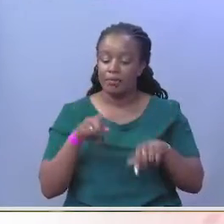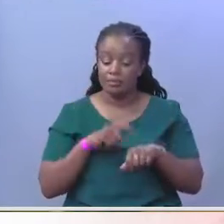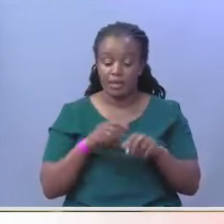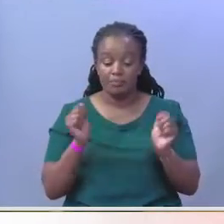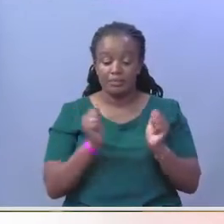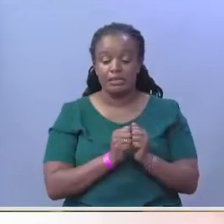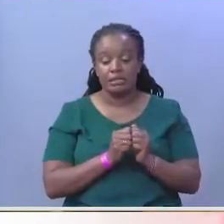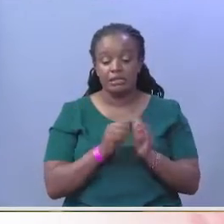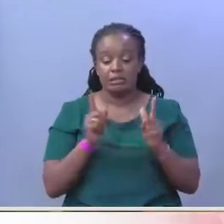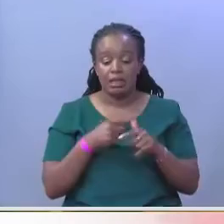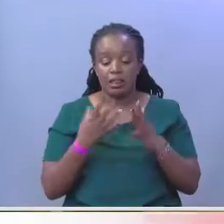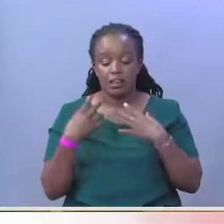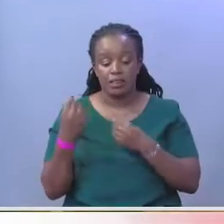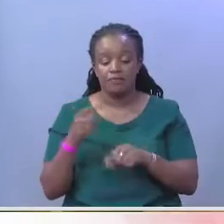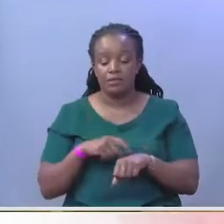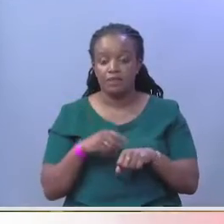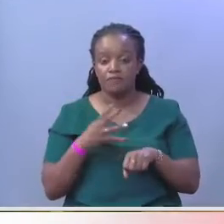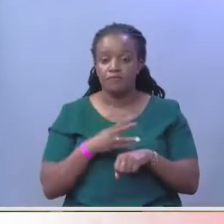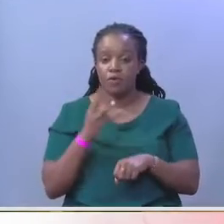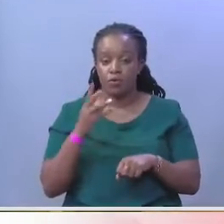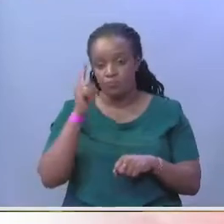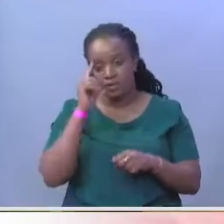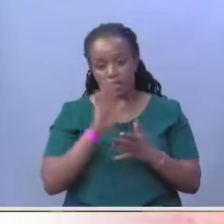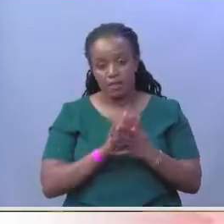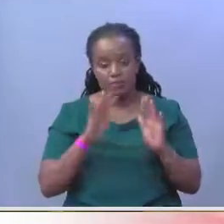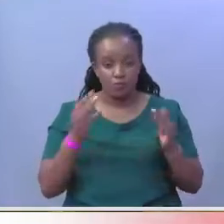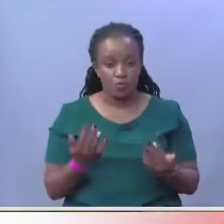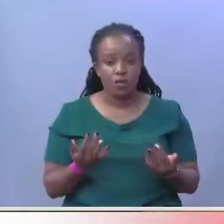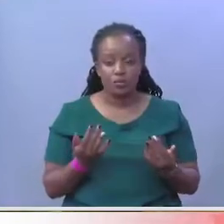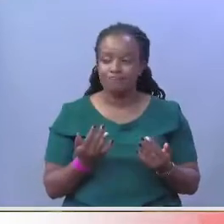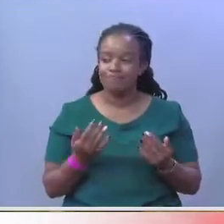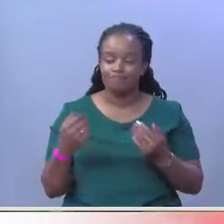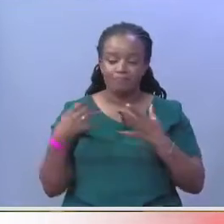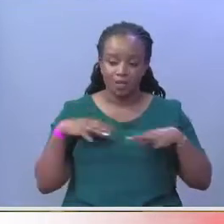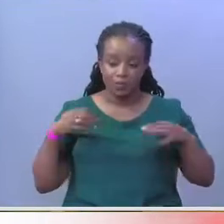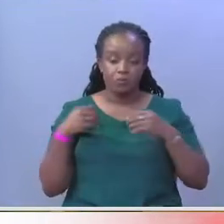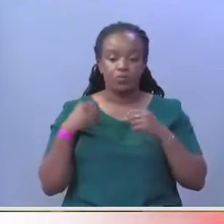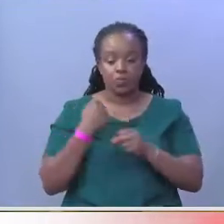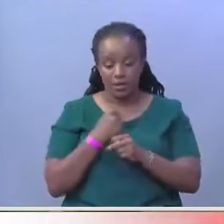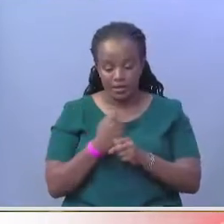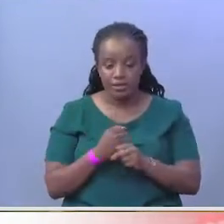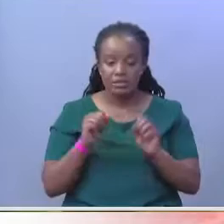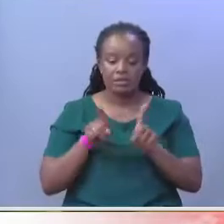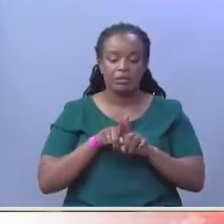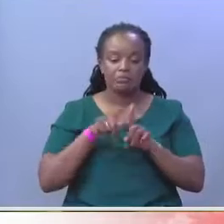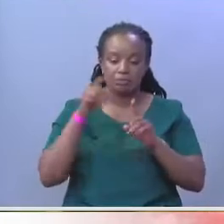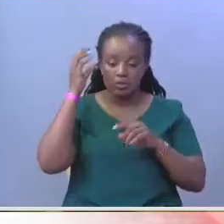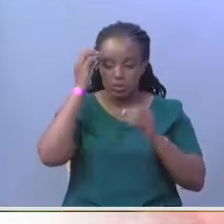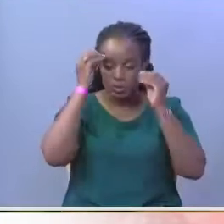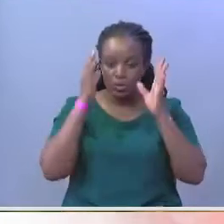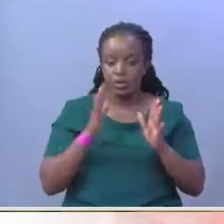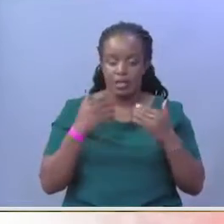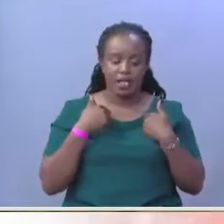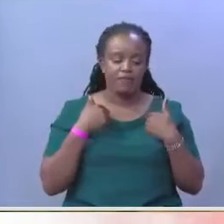4 p.m., we believe a good number of people, strugglers working at industrial area, might not have a chance during the